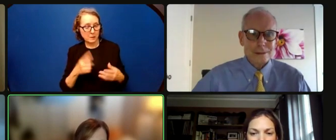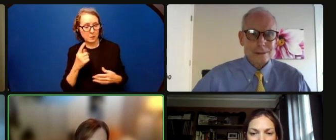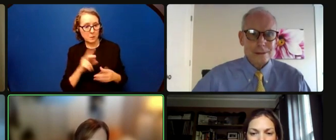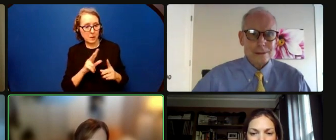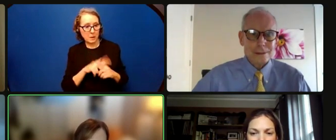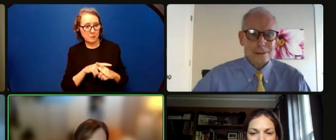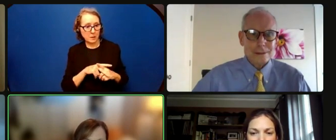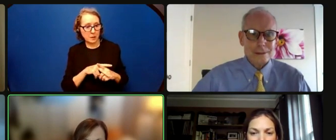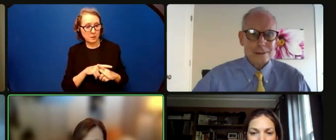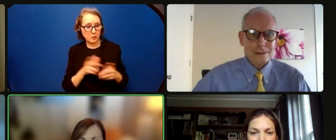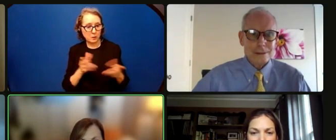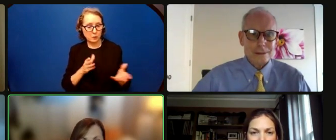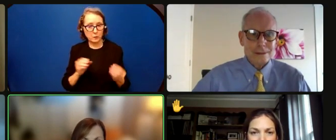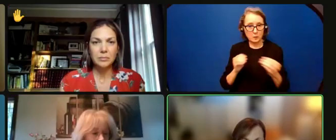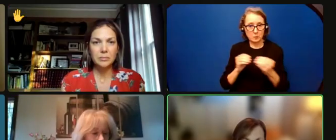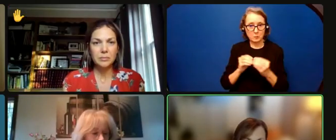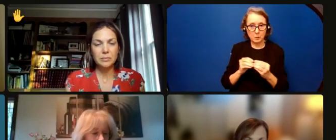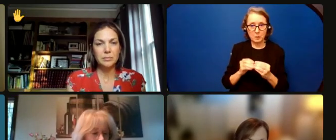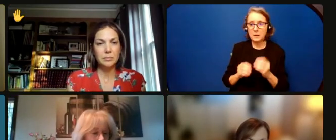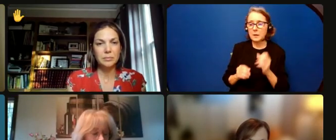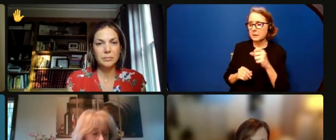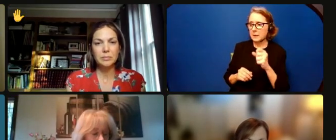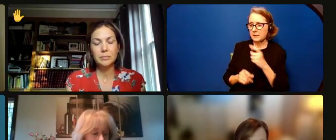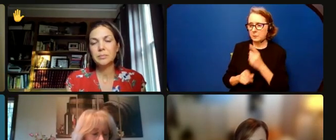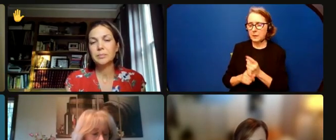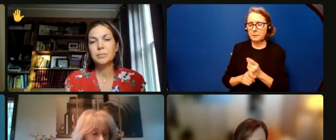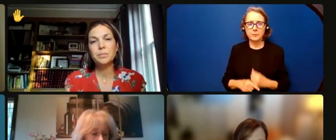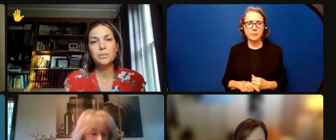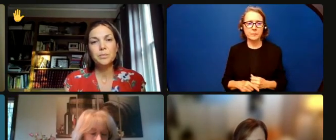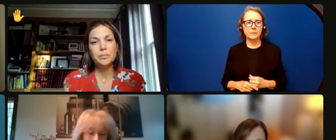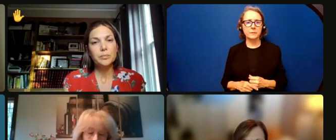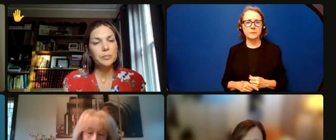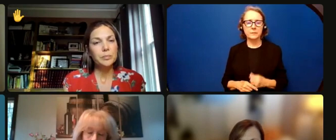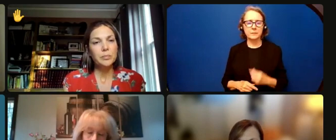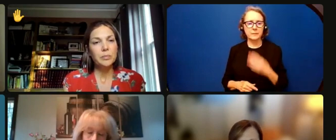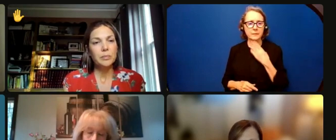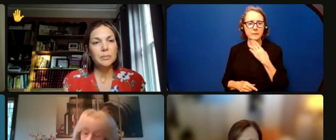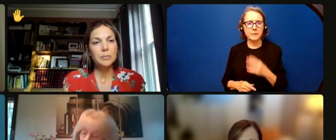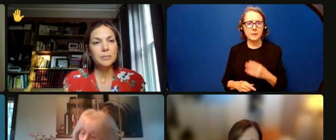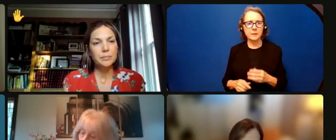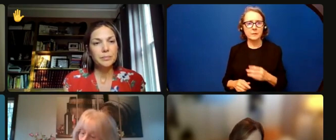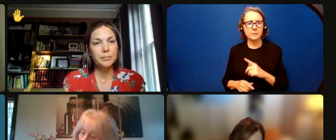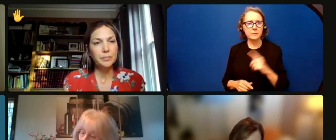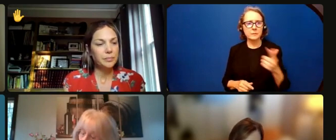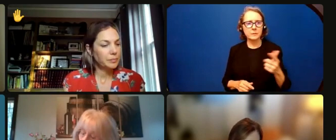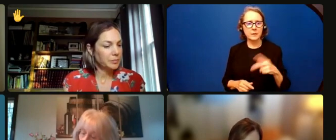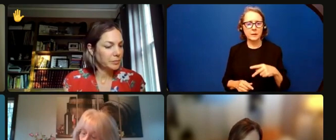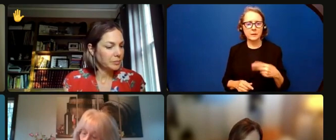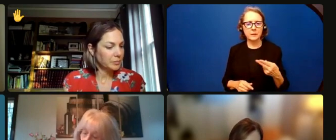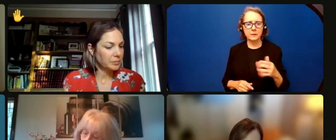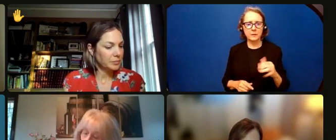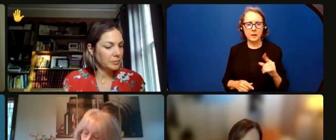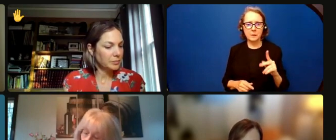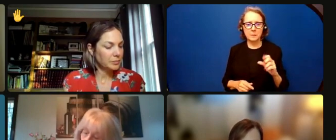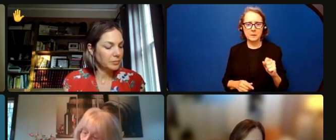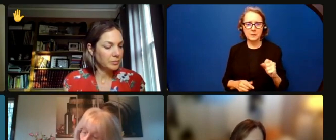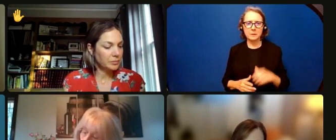application serves more. Wonderful. Yes, thank absolutely. Thank you. Councilor Phillips.